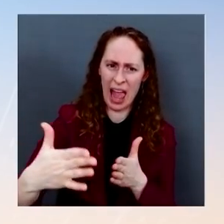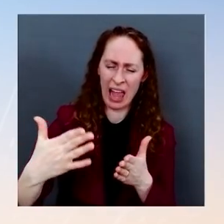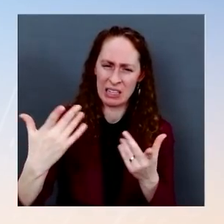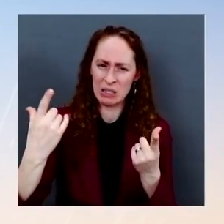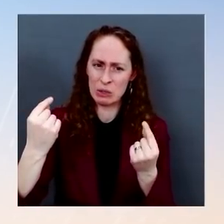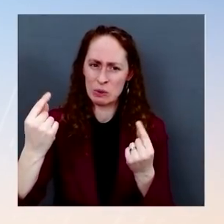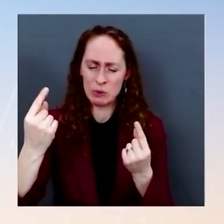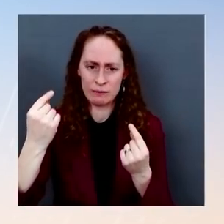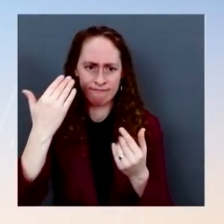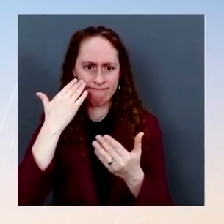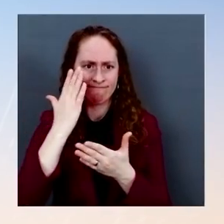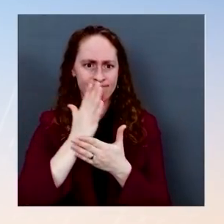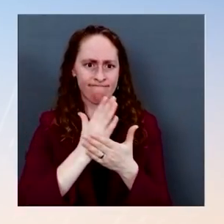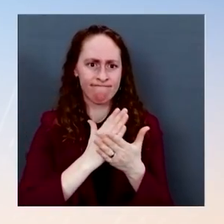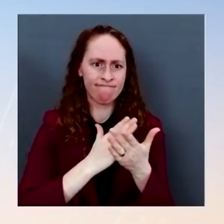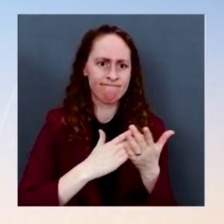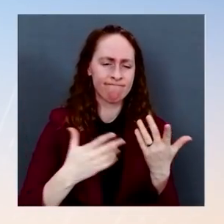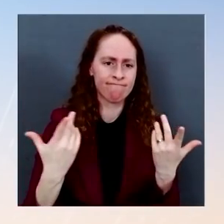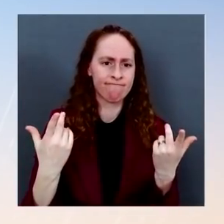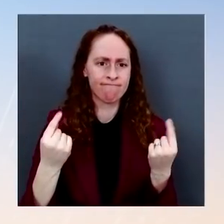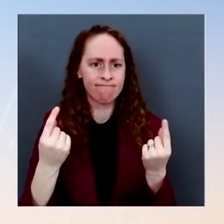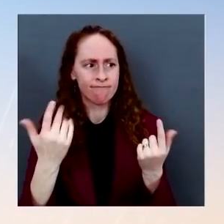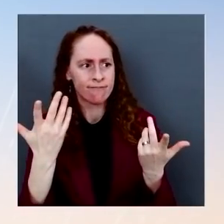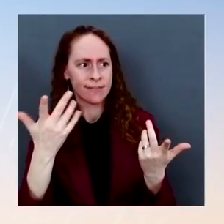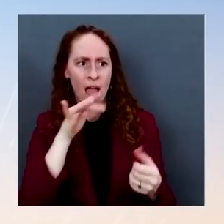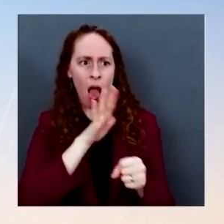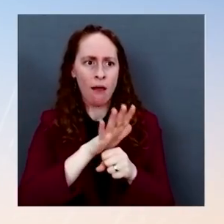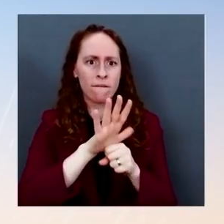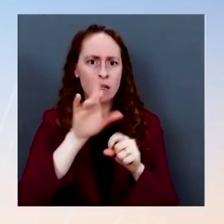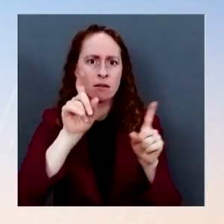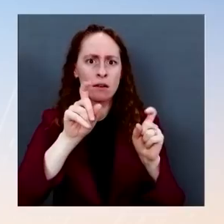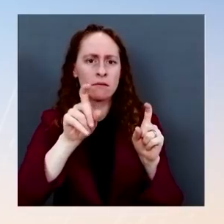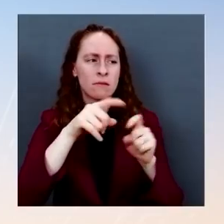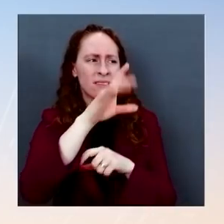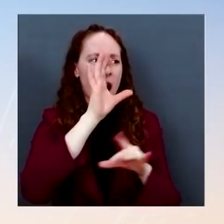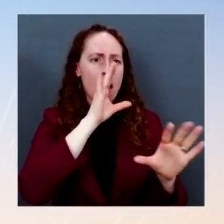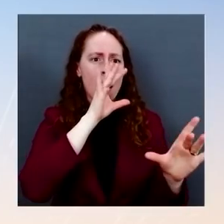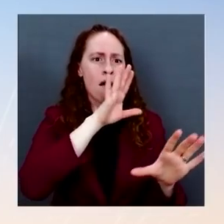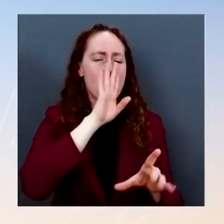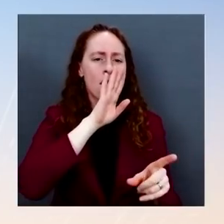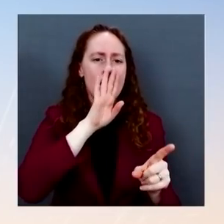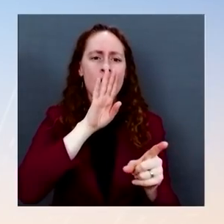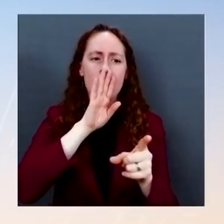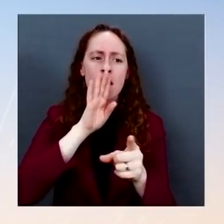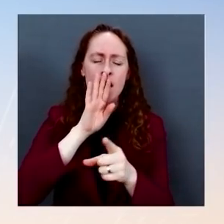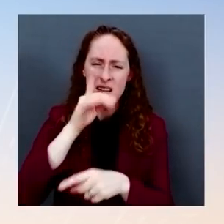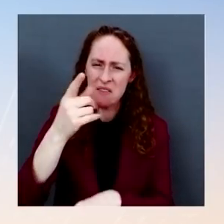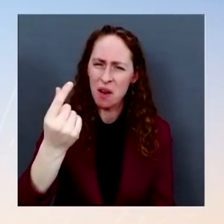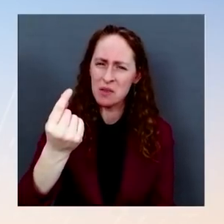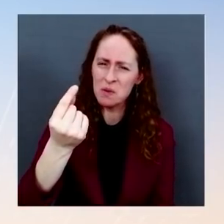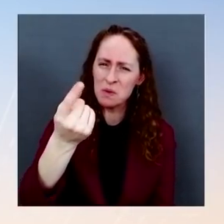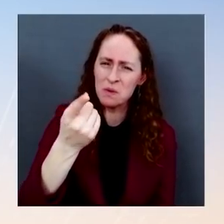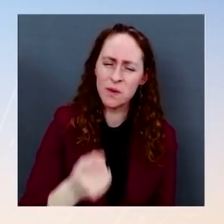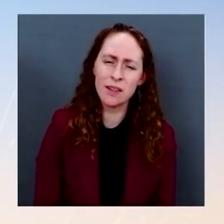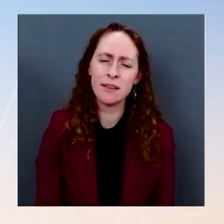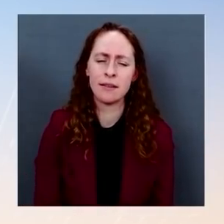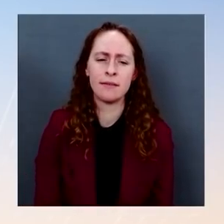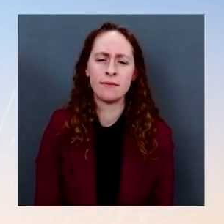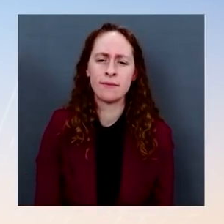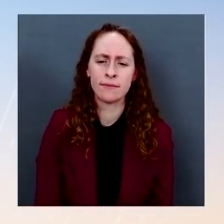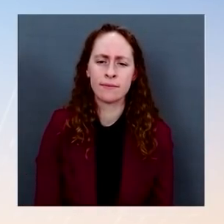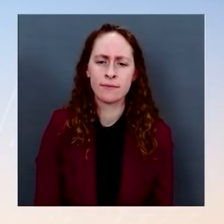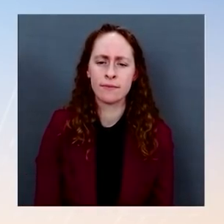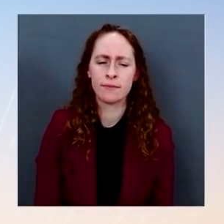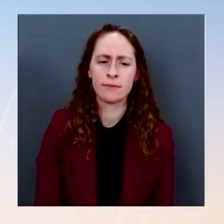with issues like a lack of access to testing? Well, I think, Shelby, on the first, we're dealing with a once-in-a-lifetime